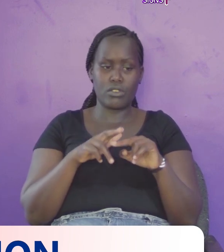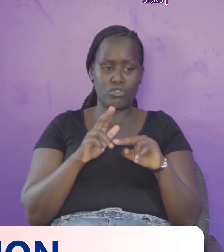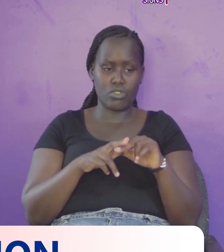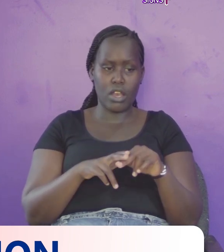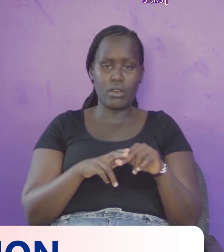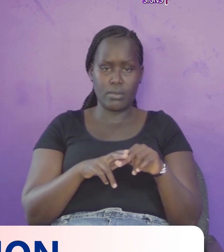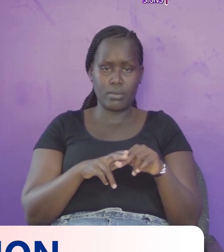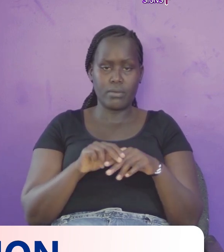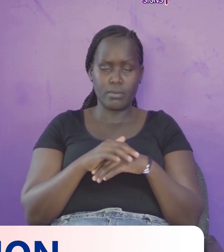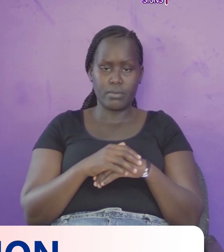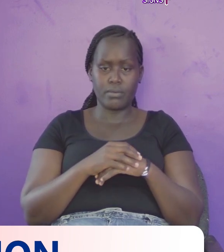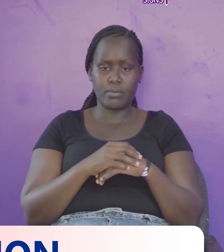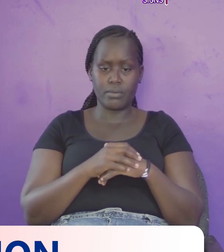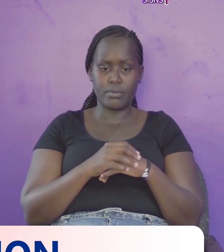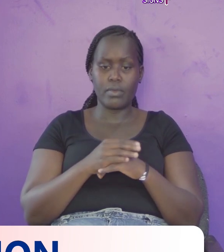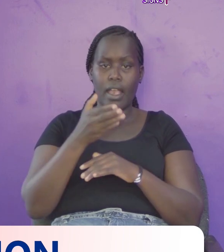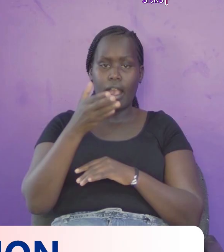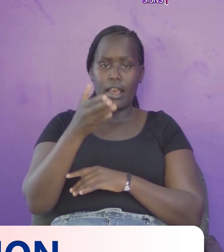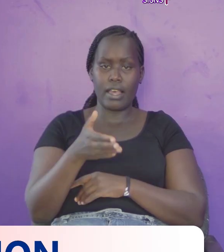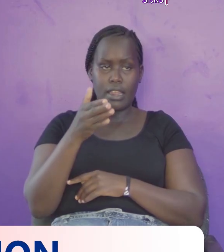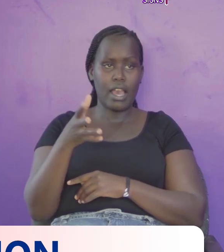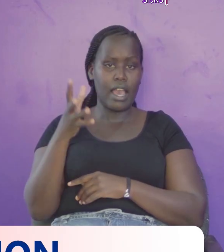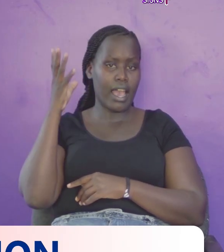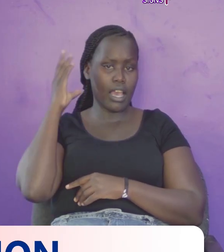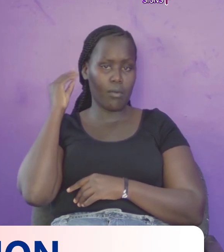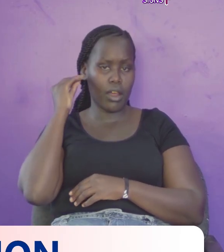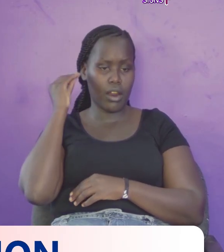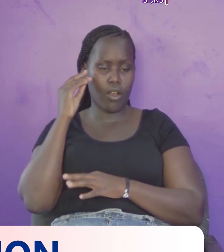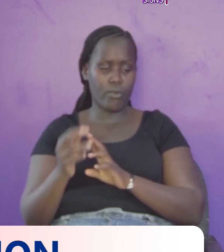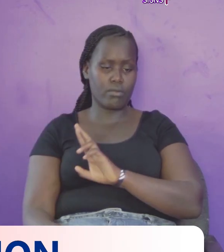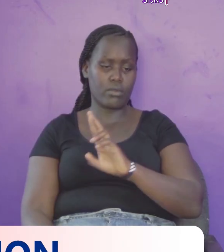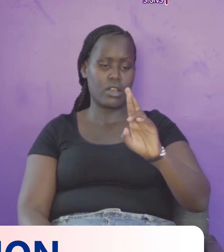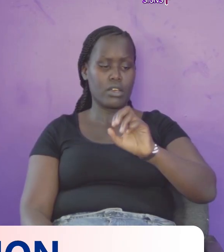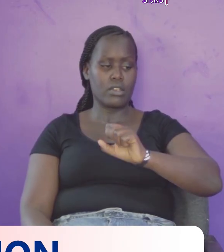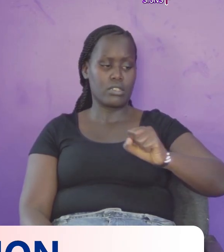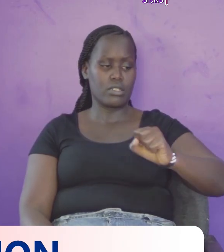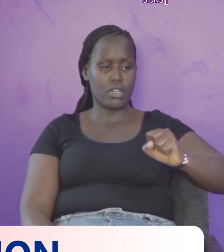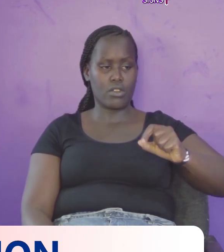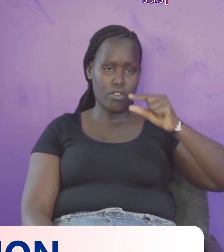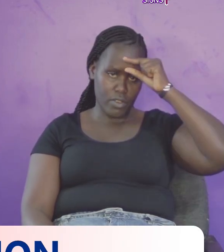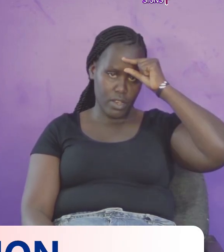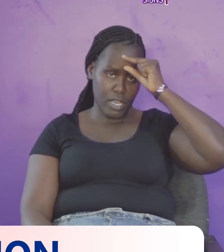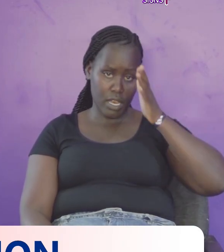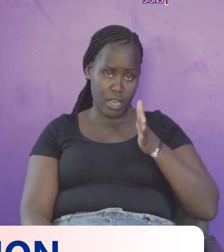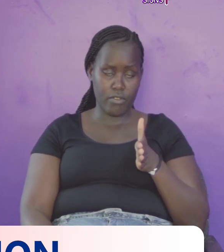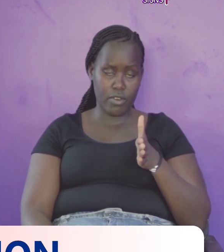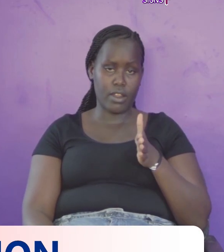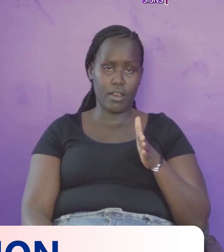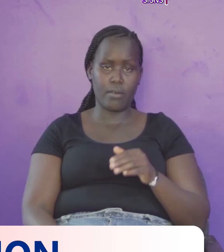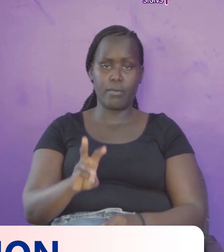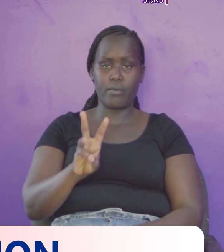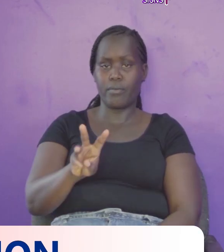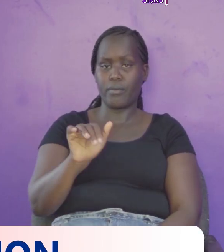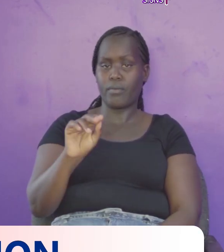seat. Right there in my hearing, on the right side of Governor Gladys Wanga, on her left